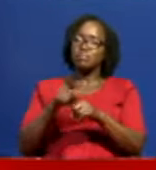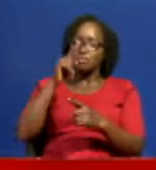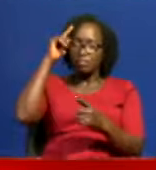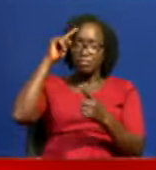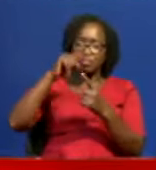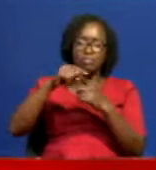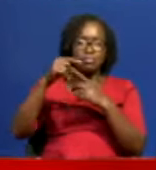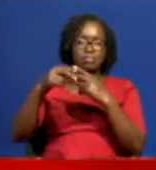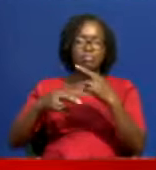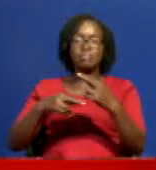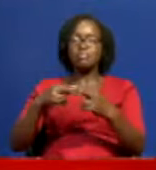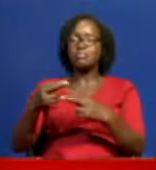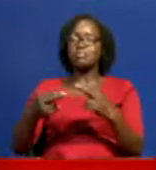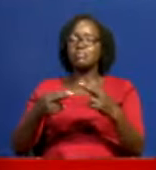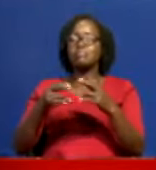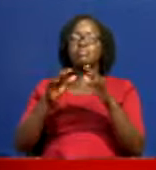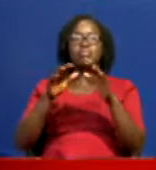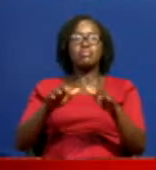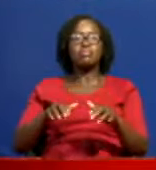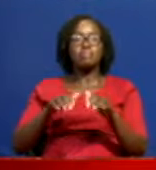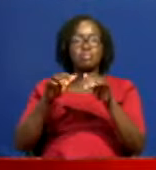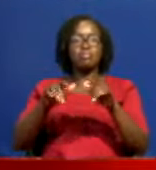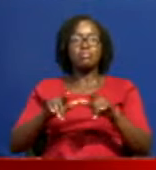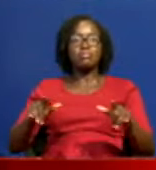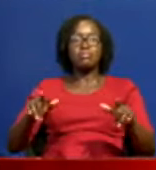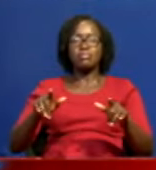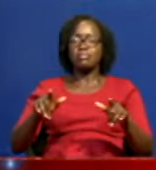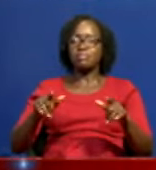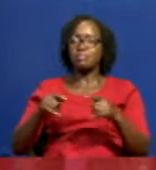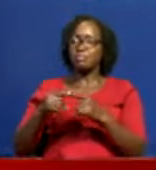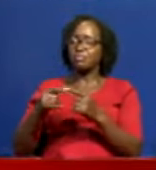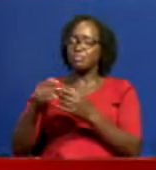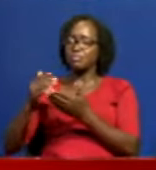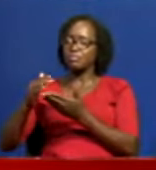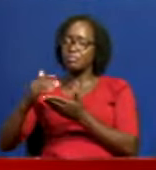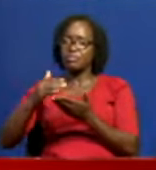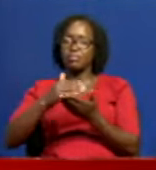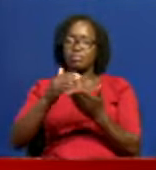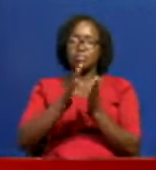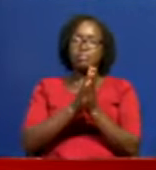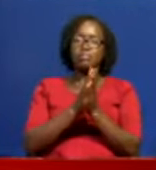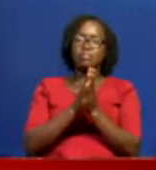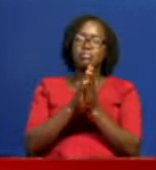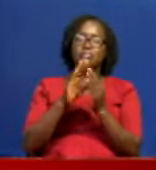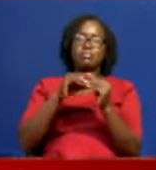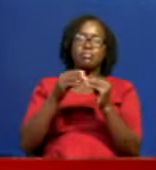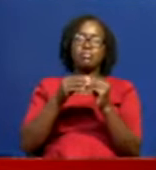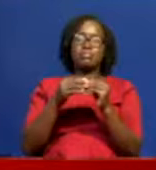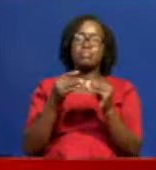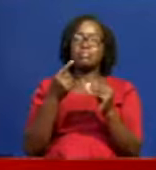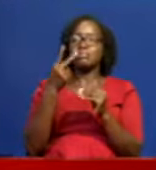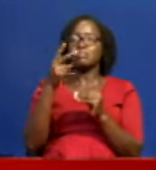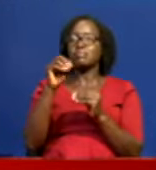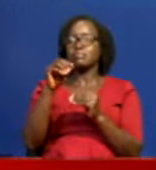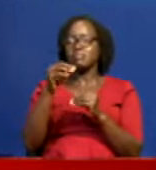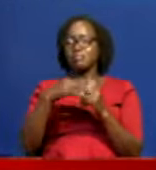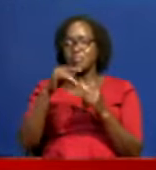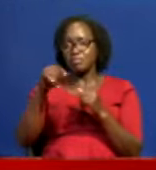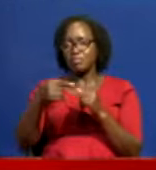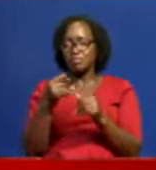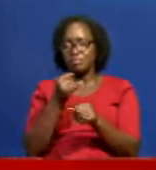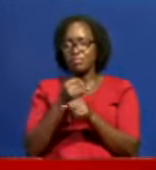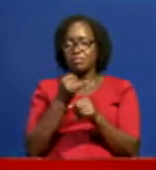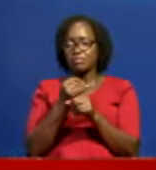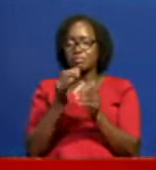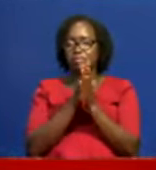to reverse agricultural land fragmentation and has already created 120,000 jobs